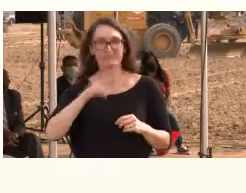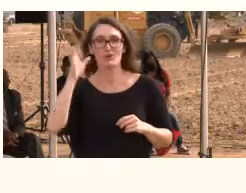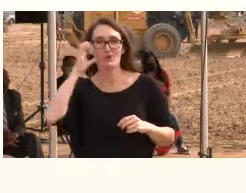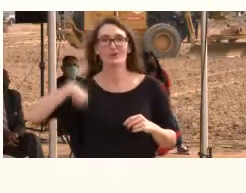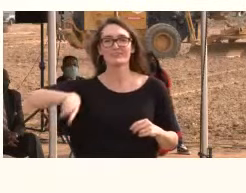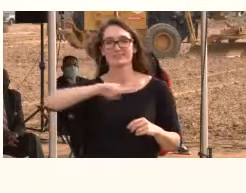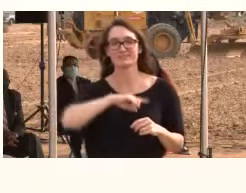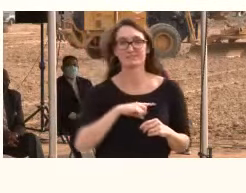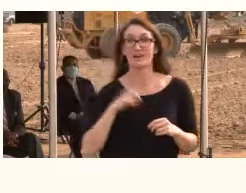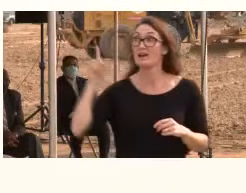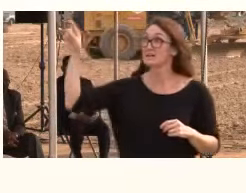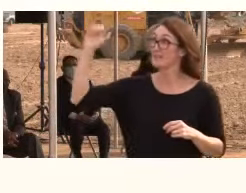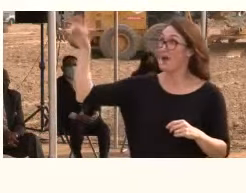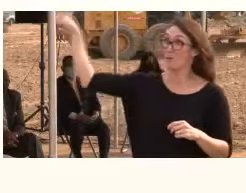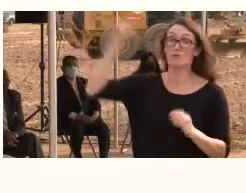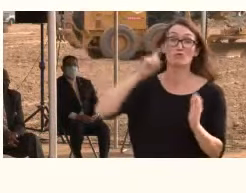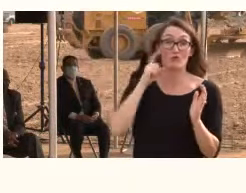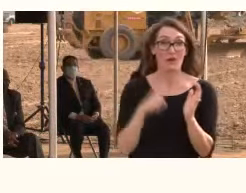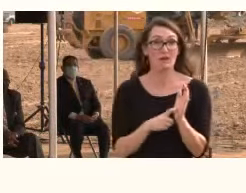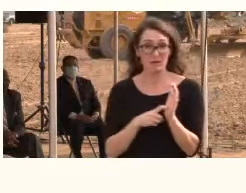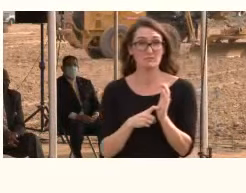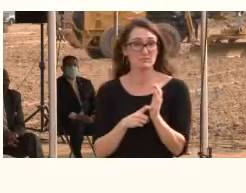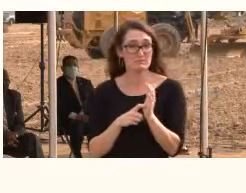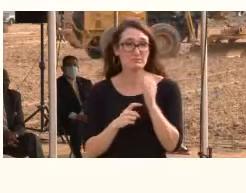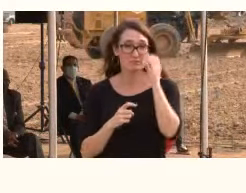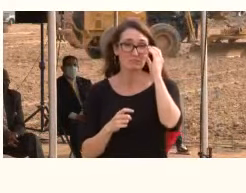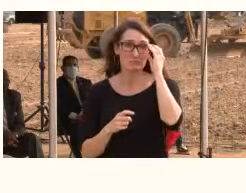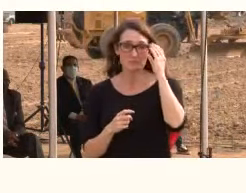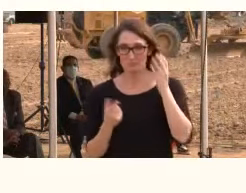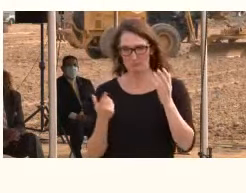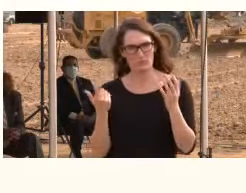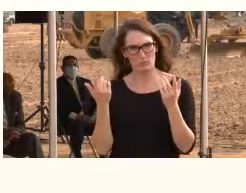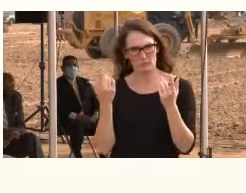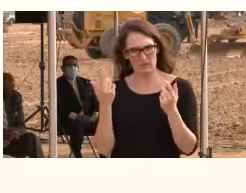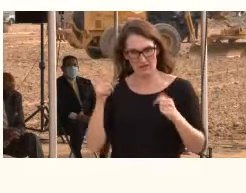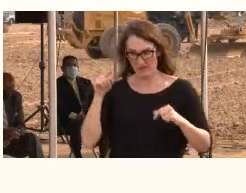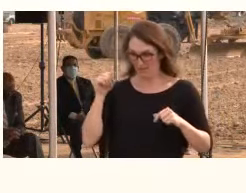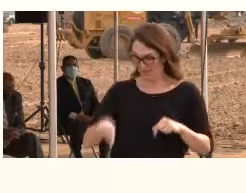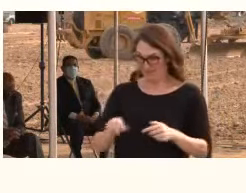that they too recognized the investment was worthy